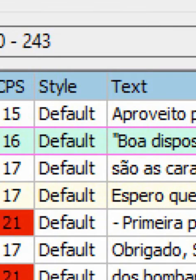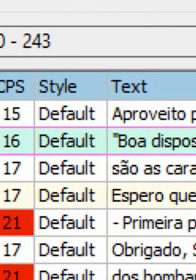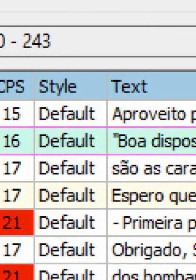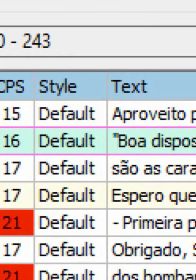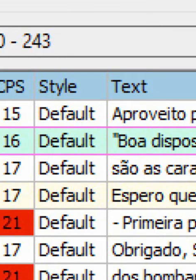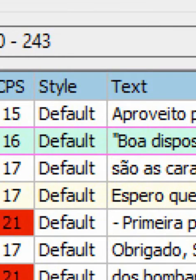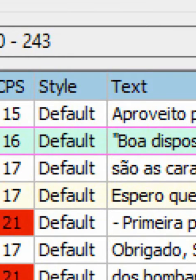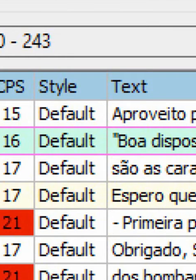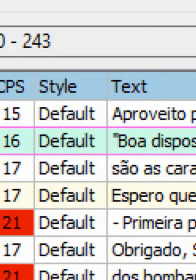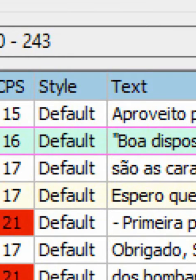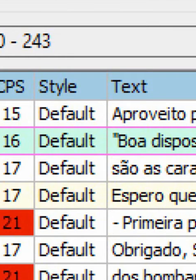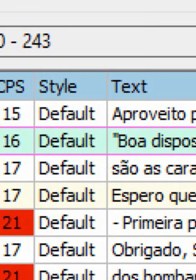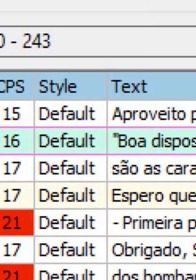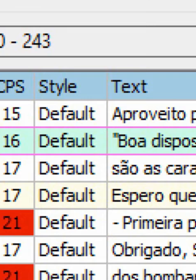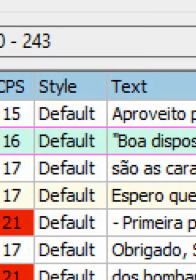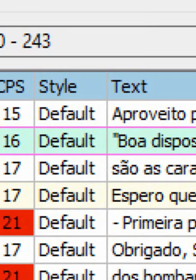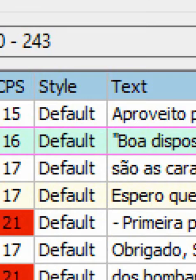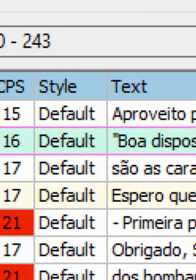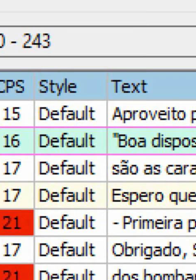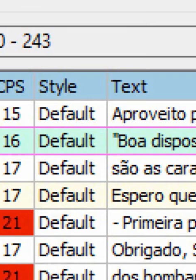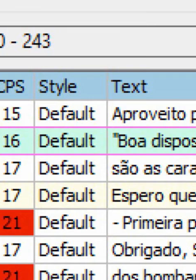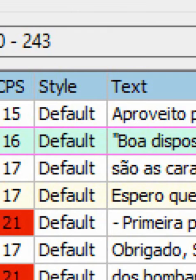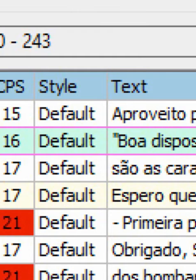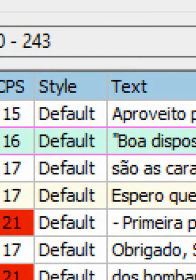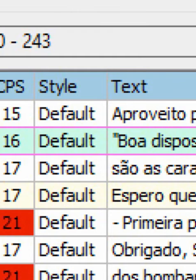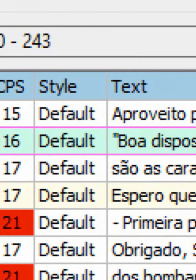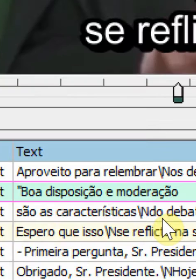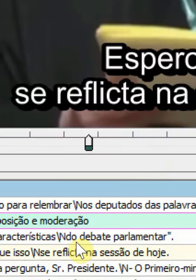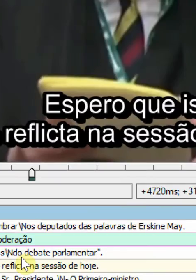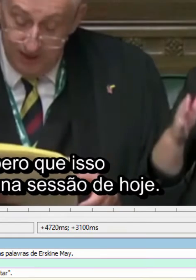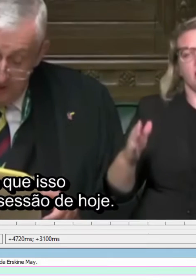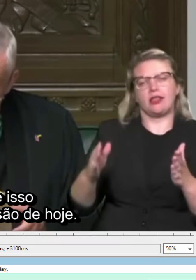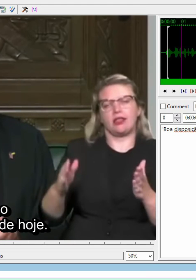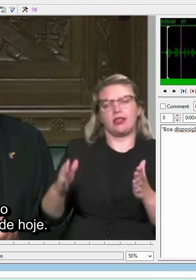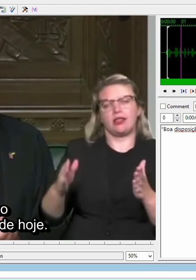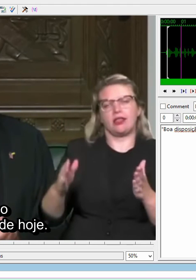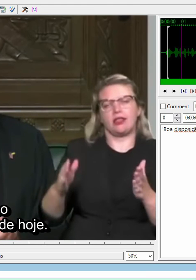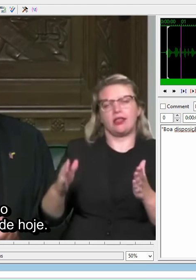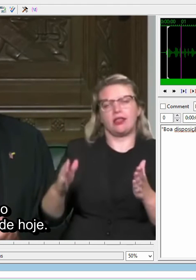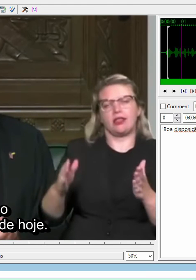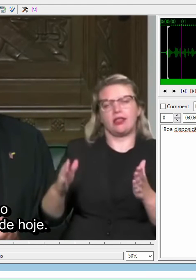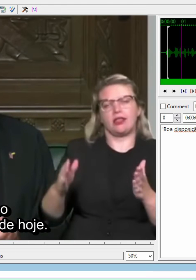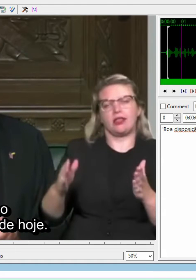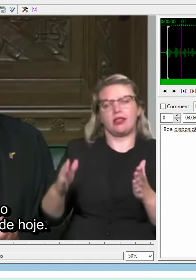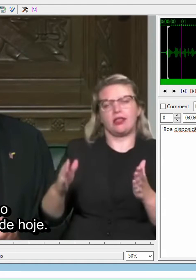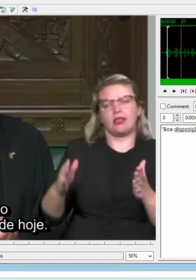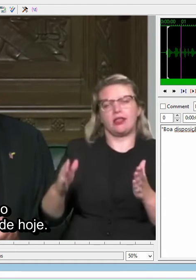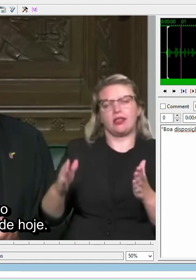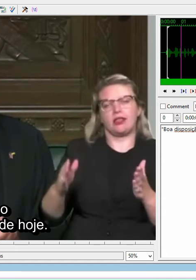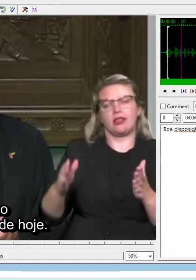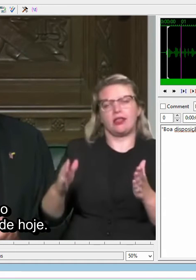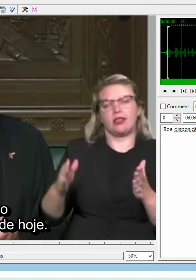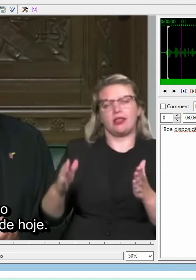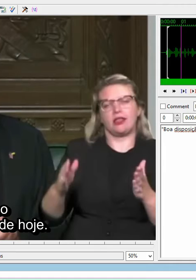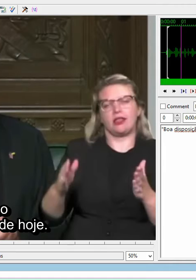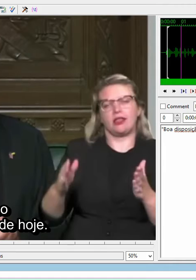of font size or font color, any of that. That's something that the client can